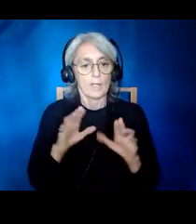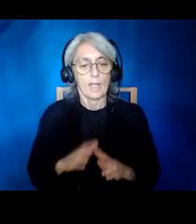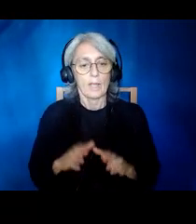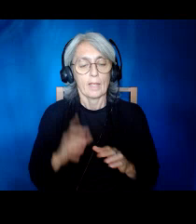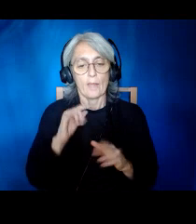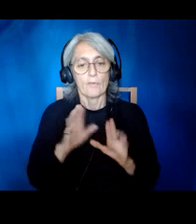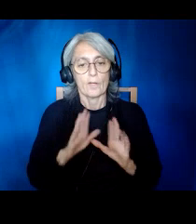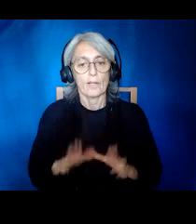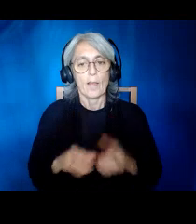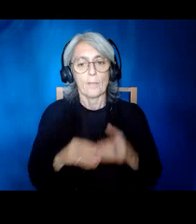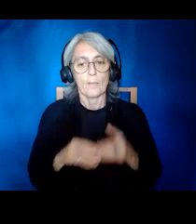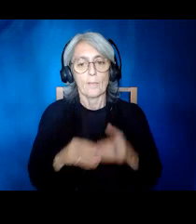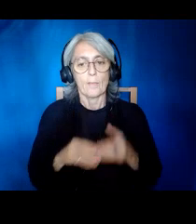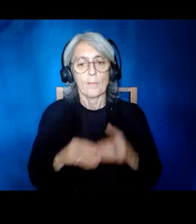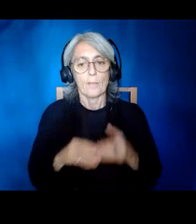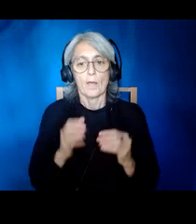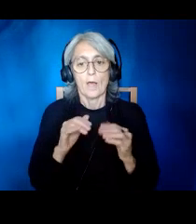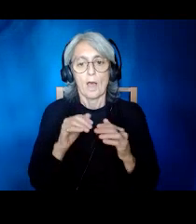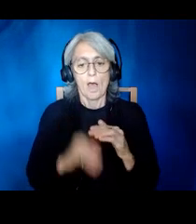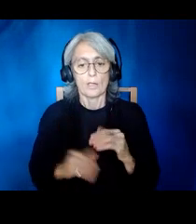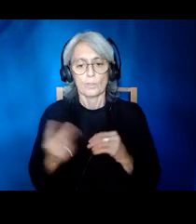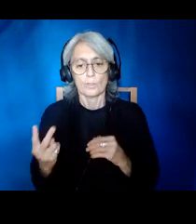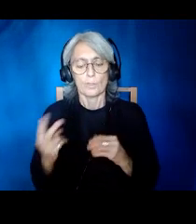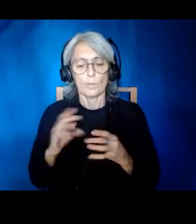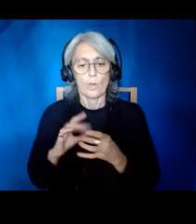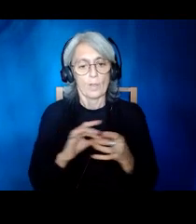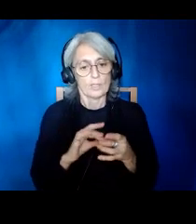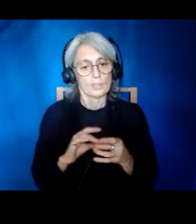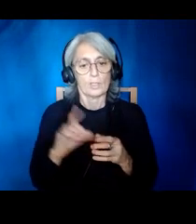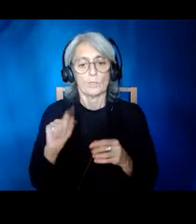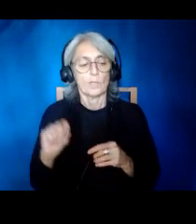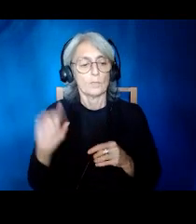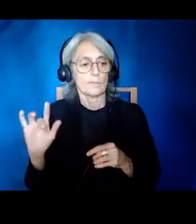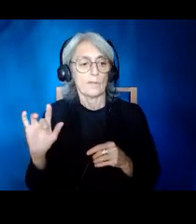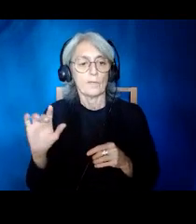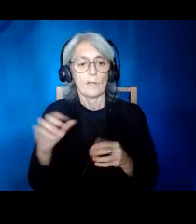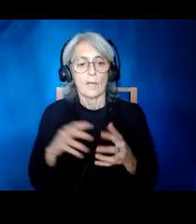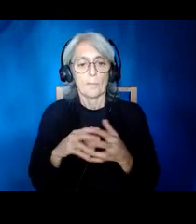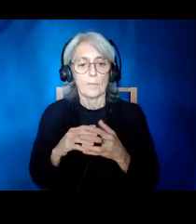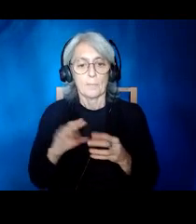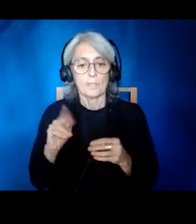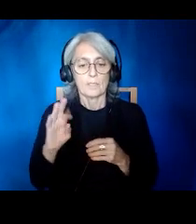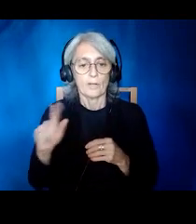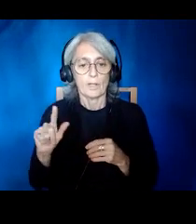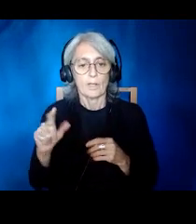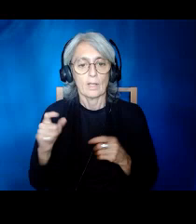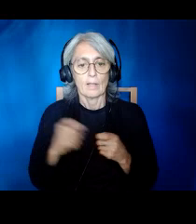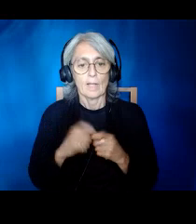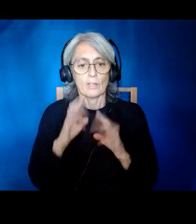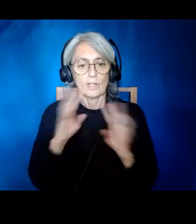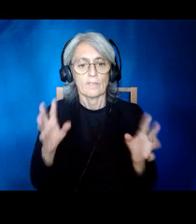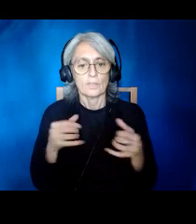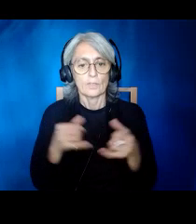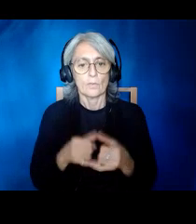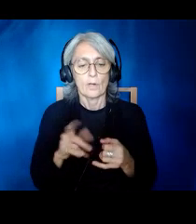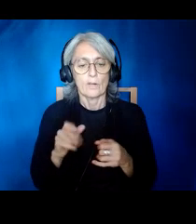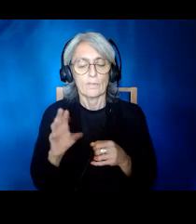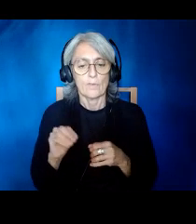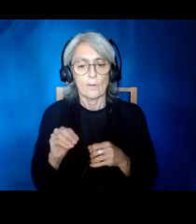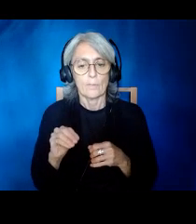Forum, the Under 2 Coalition's 2025 America's Ministerial, the Electric Innovation Award and Forum, and